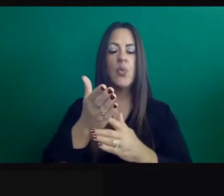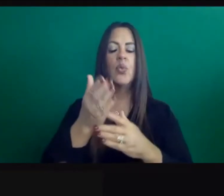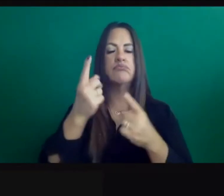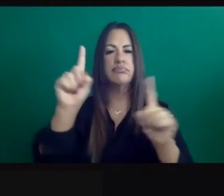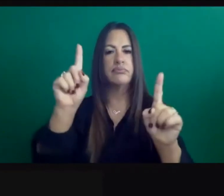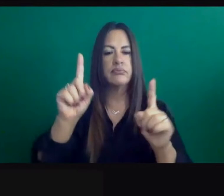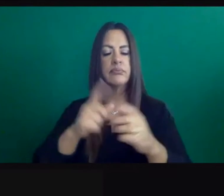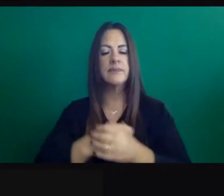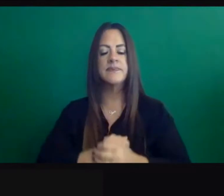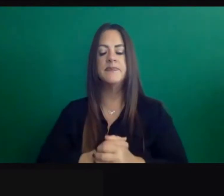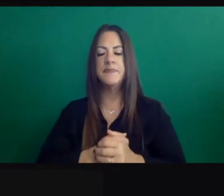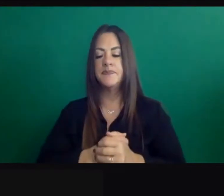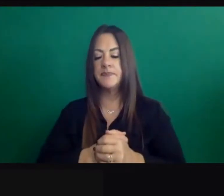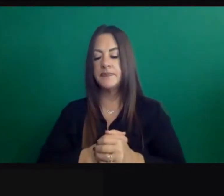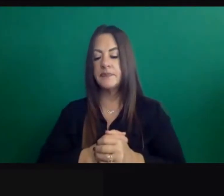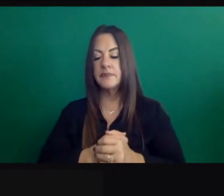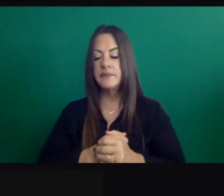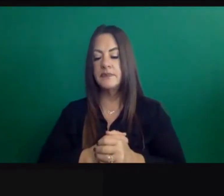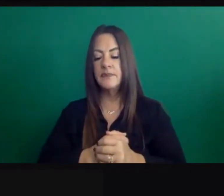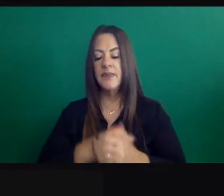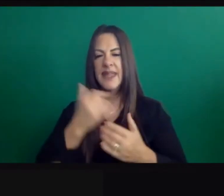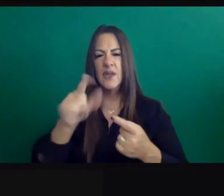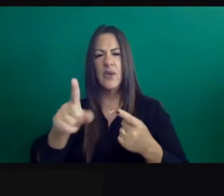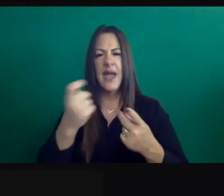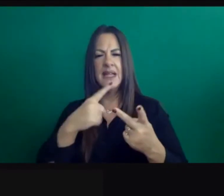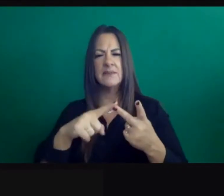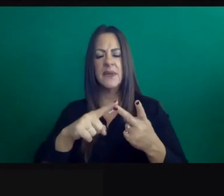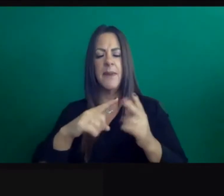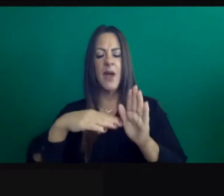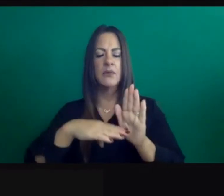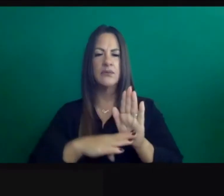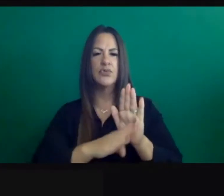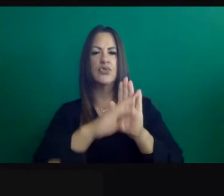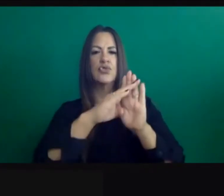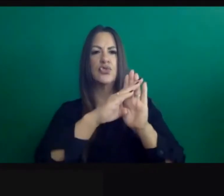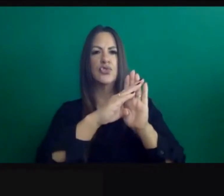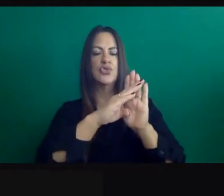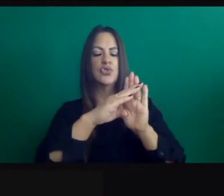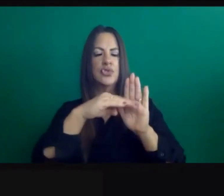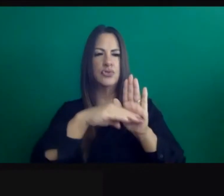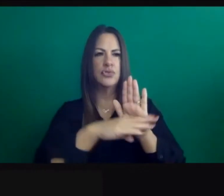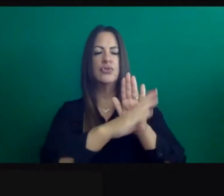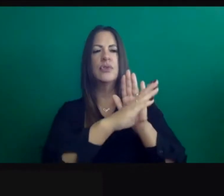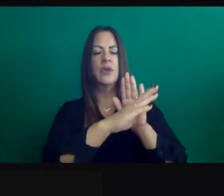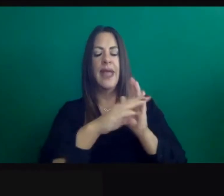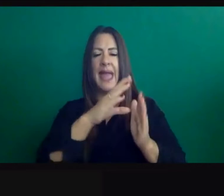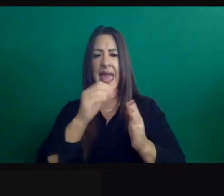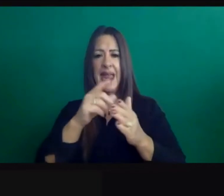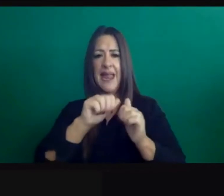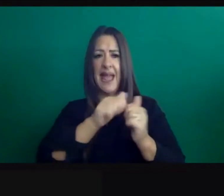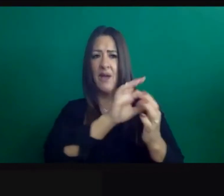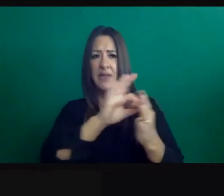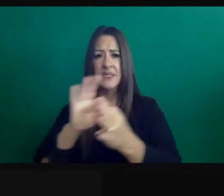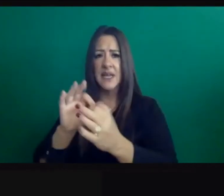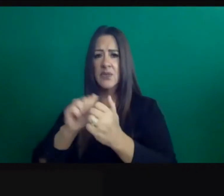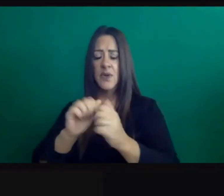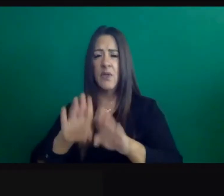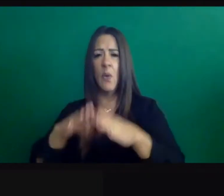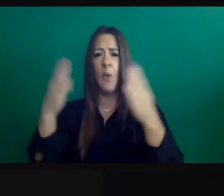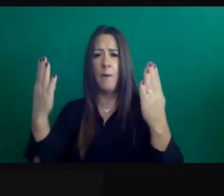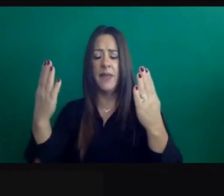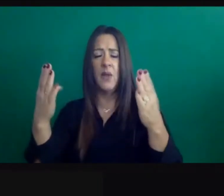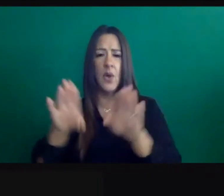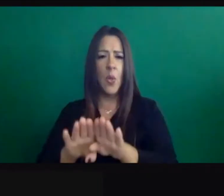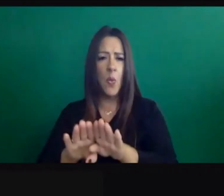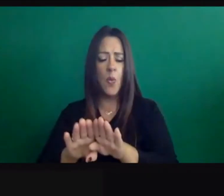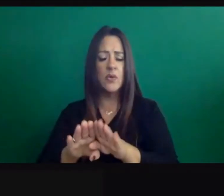the surge question and the issue about reopening, we have the blueprint that we've used before. We continue